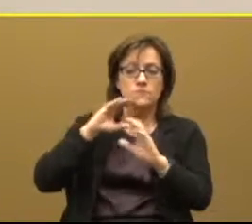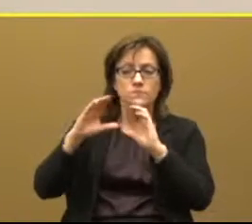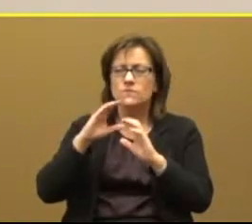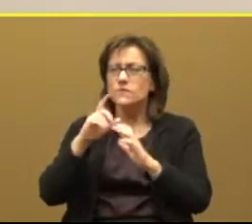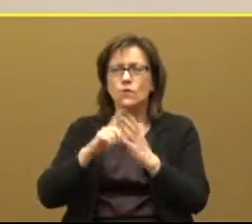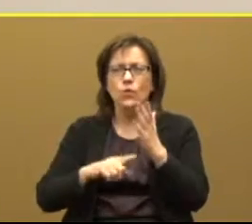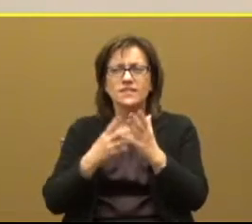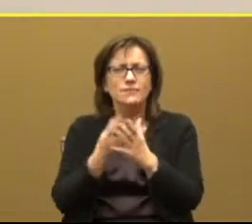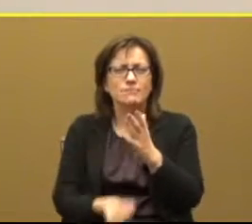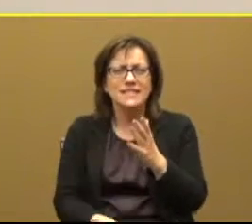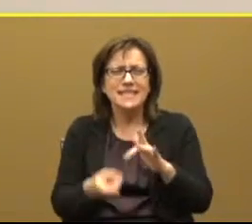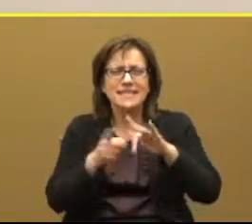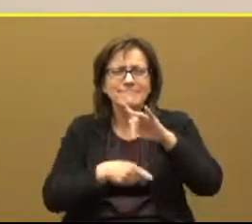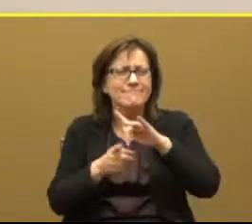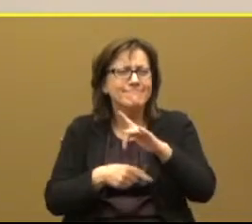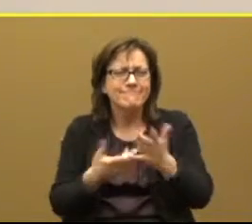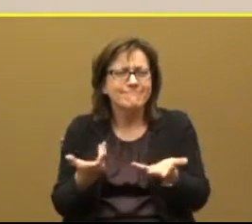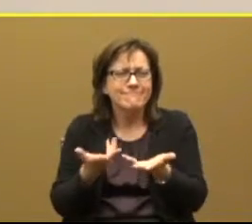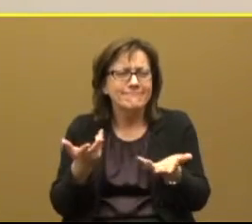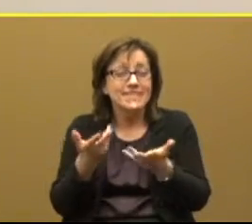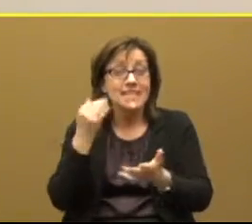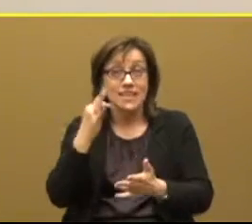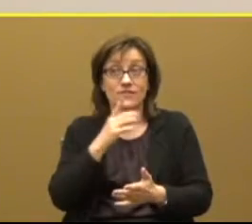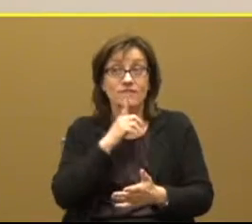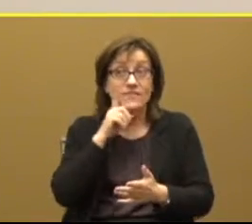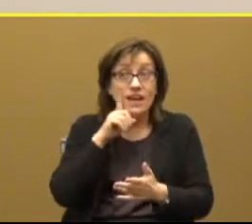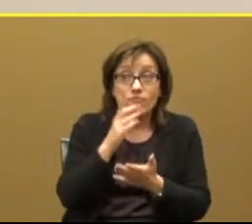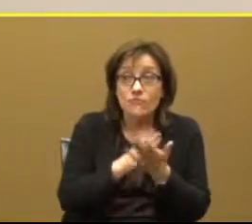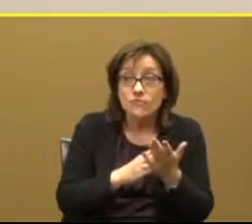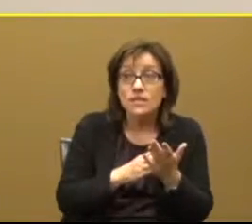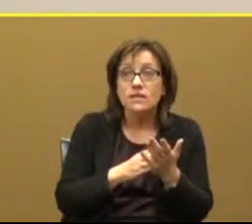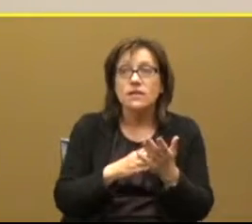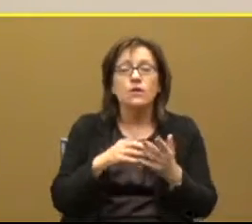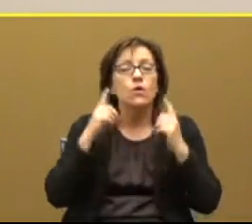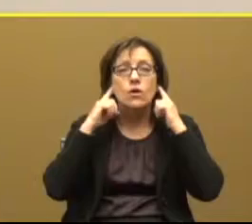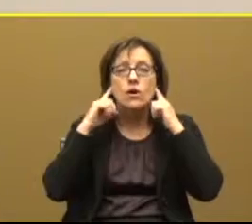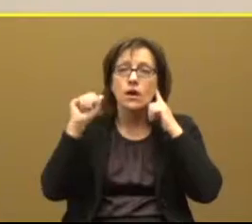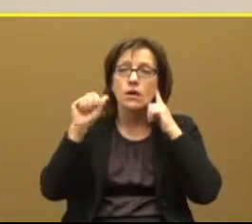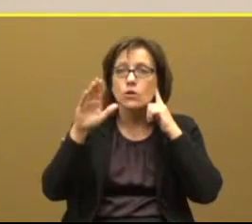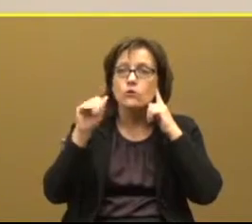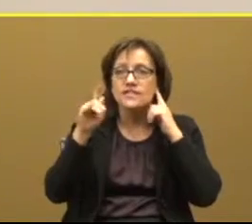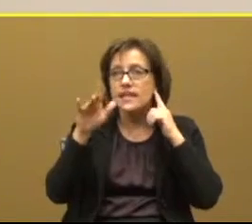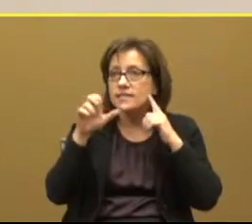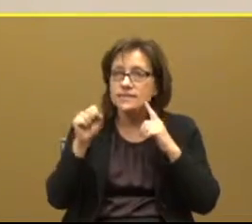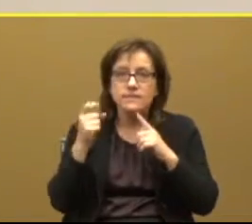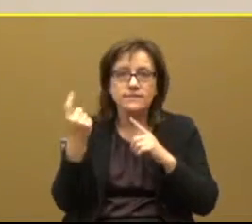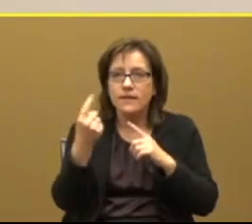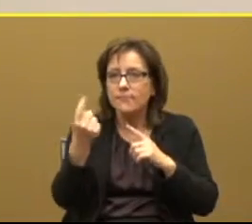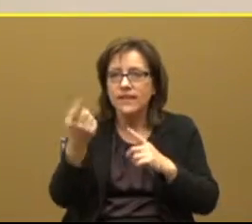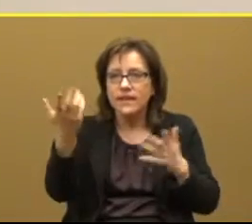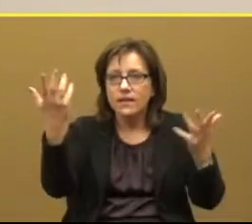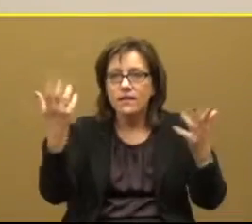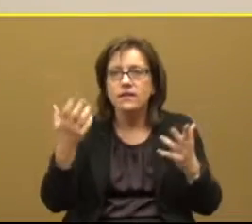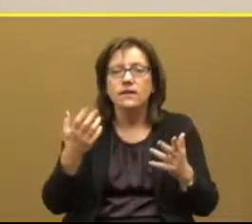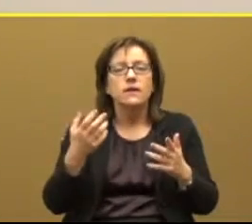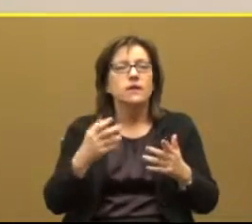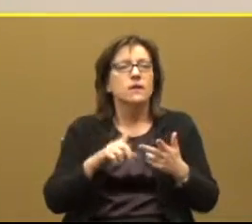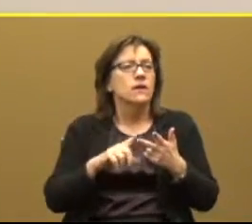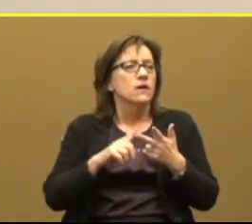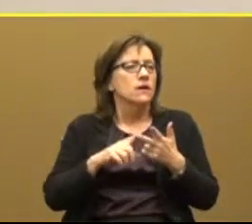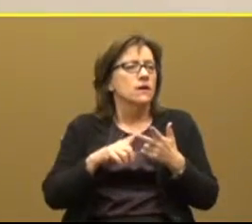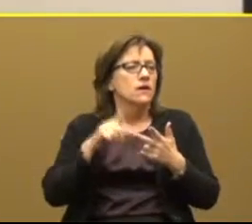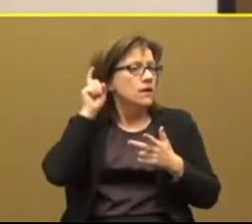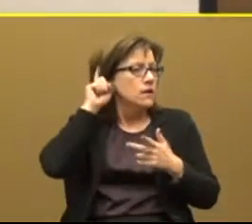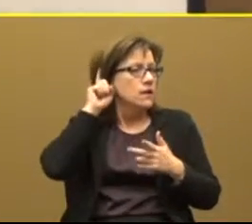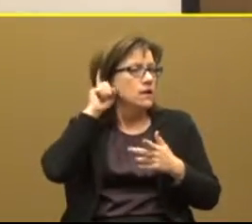what's missing? And if it's a deaf piece, if it's a acoustics piece, if it's a